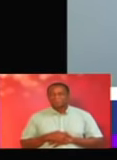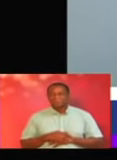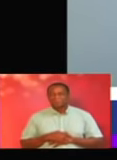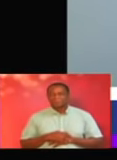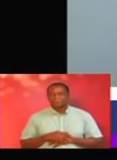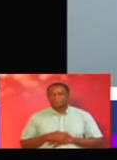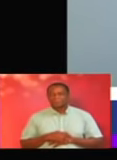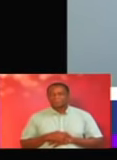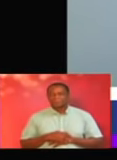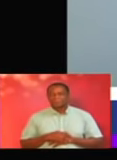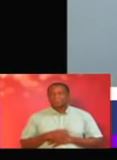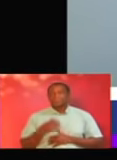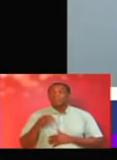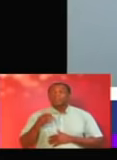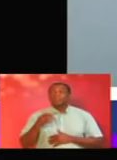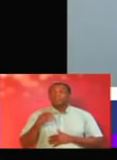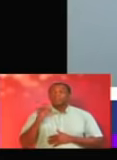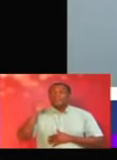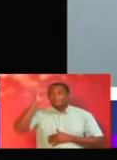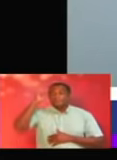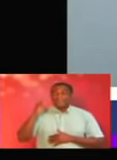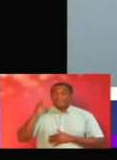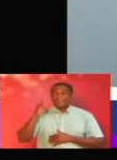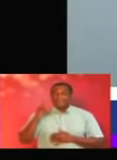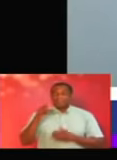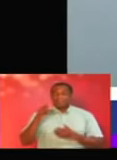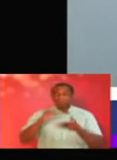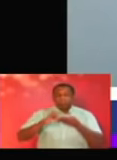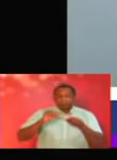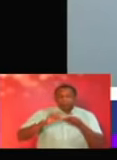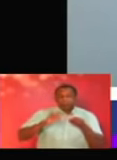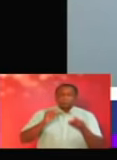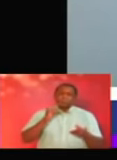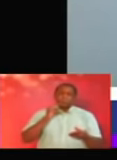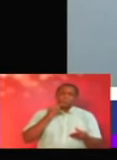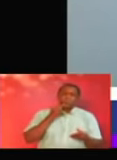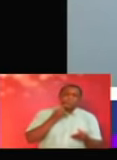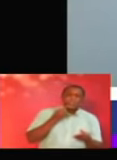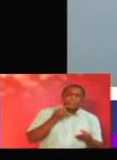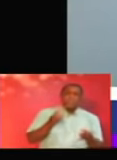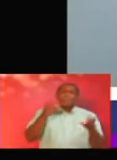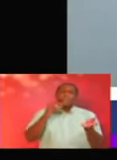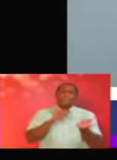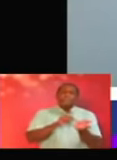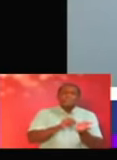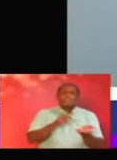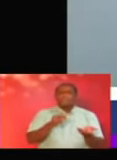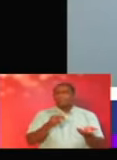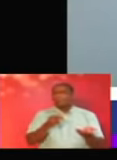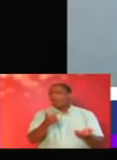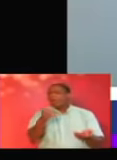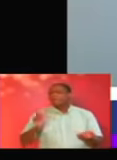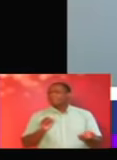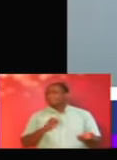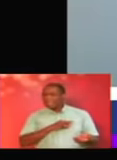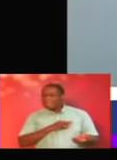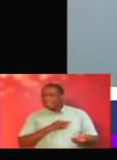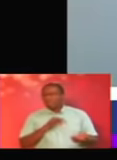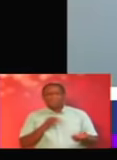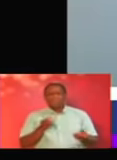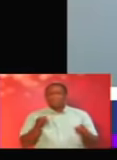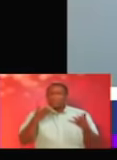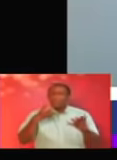Minister had expressed disappointment in the number of nursing staff and other staff besides the doctors who had gotten